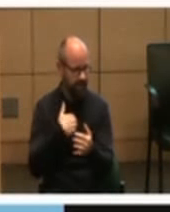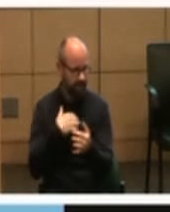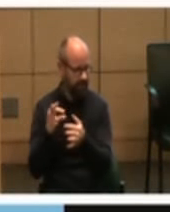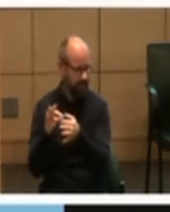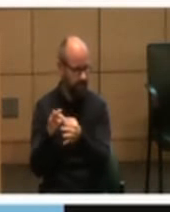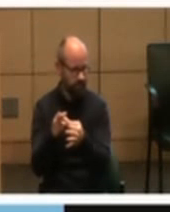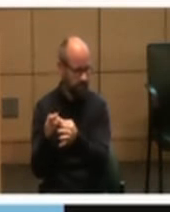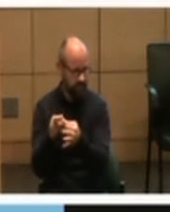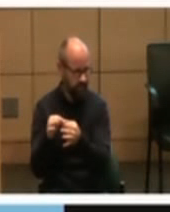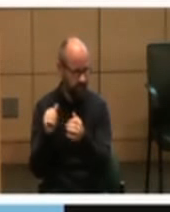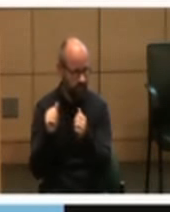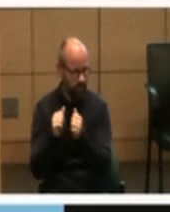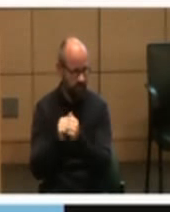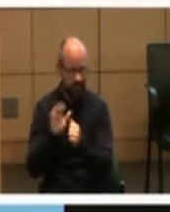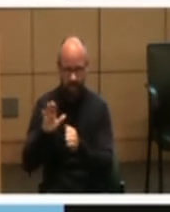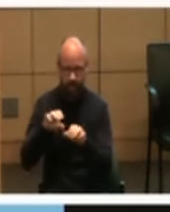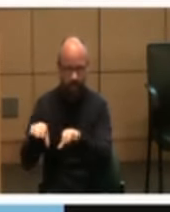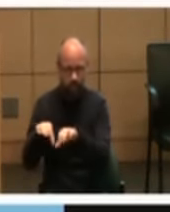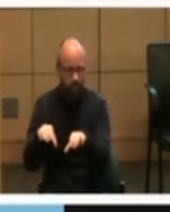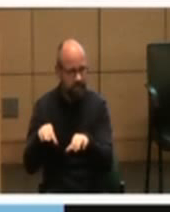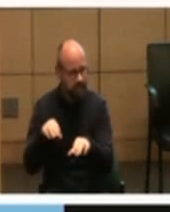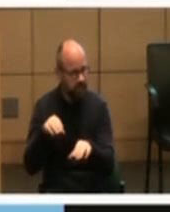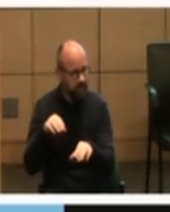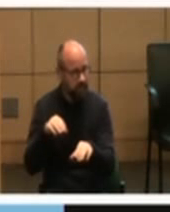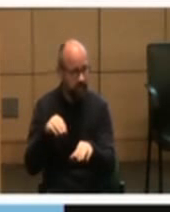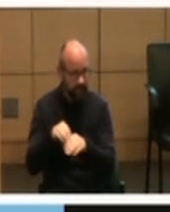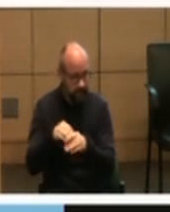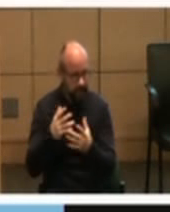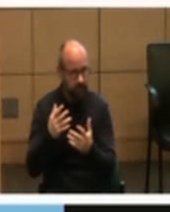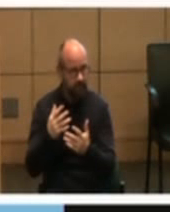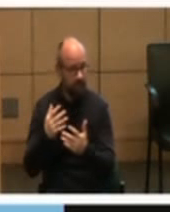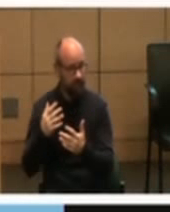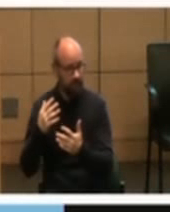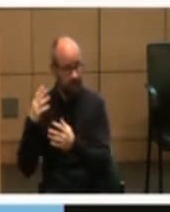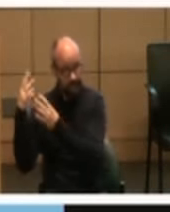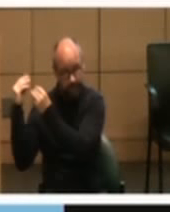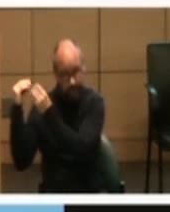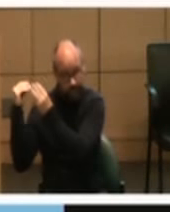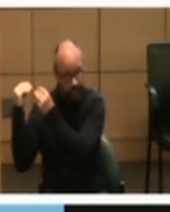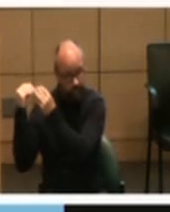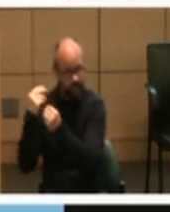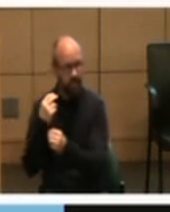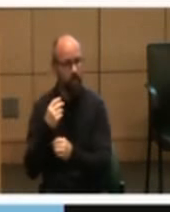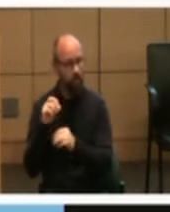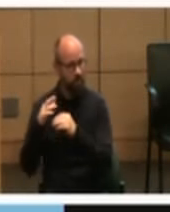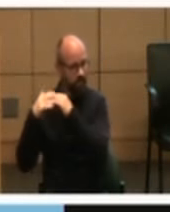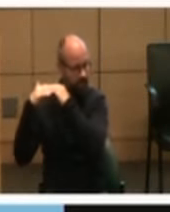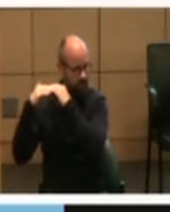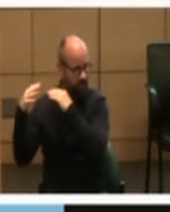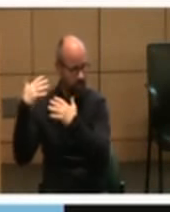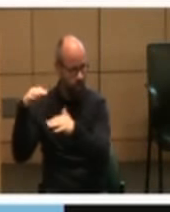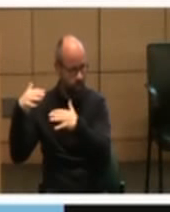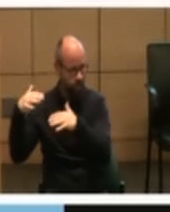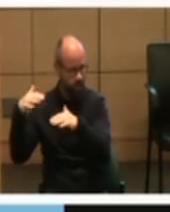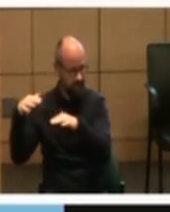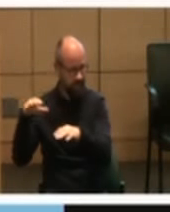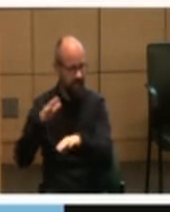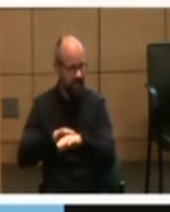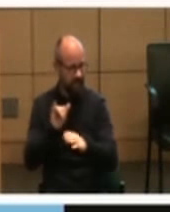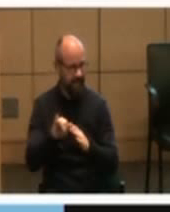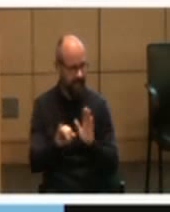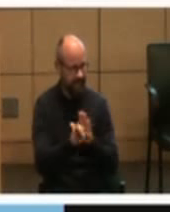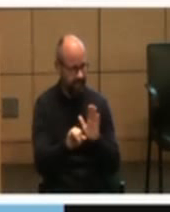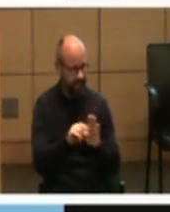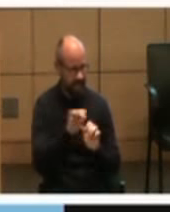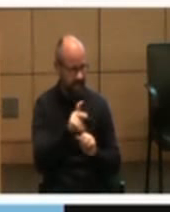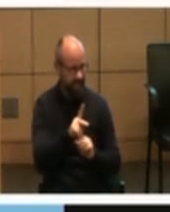association with their performance in either the speech-shaped noise or the two-talker speech on that word identification task. And an example